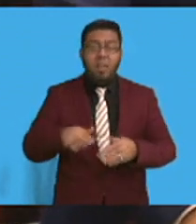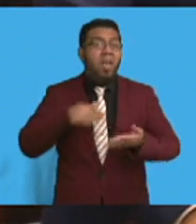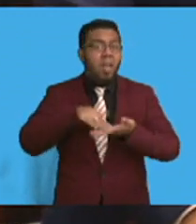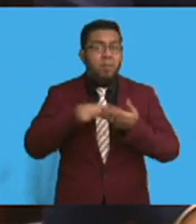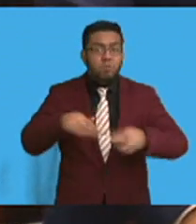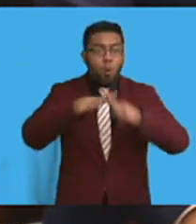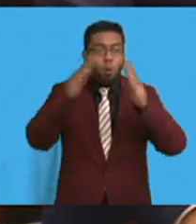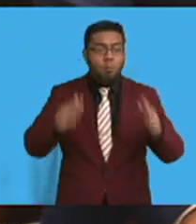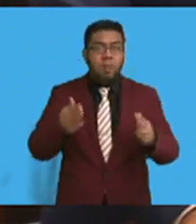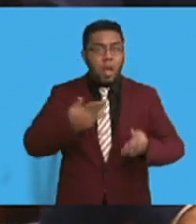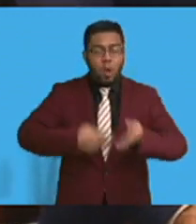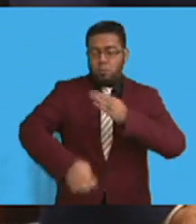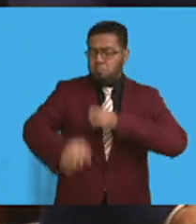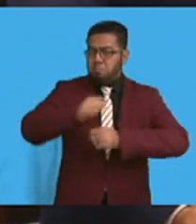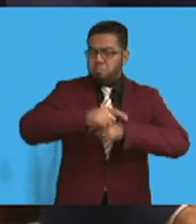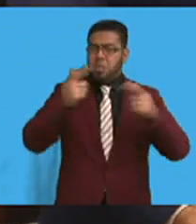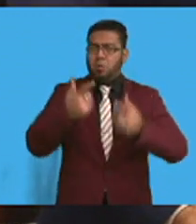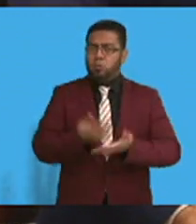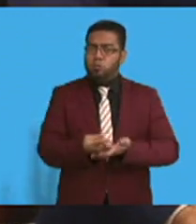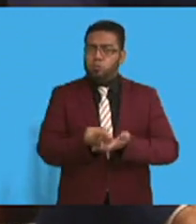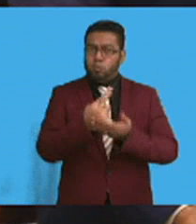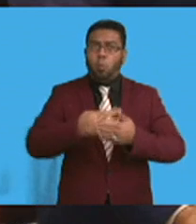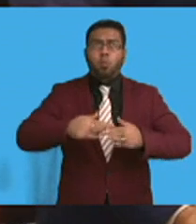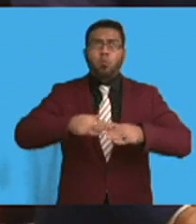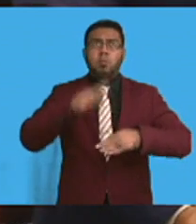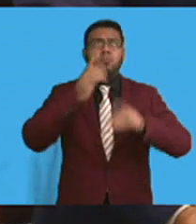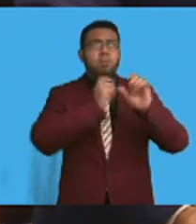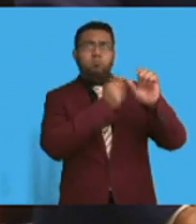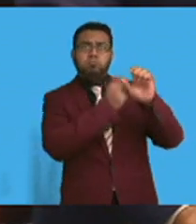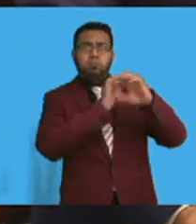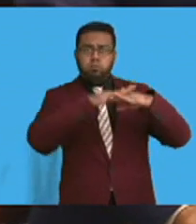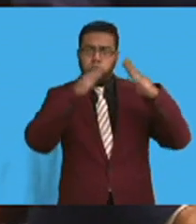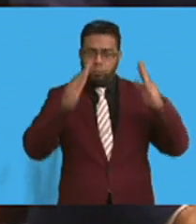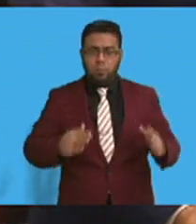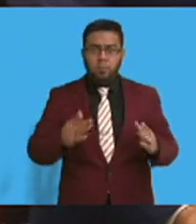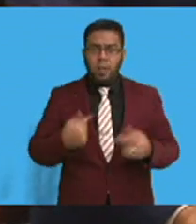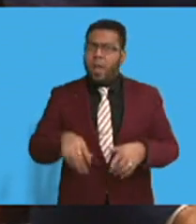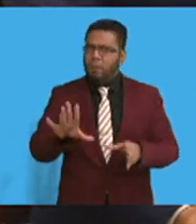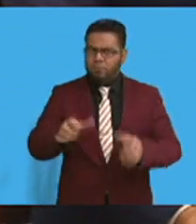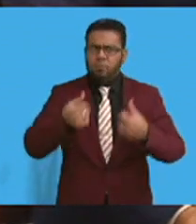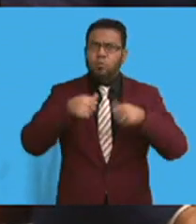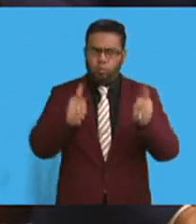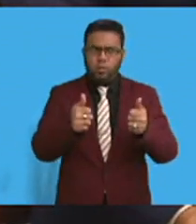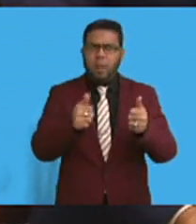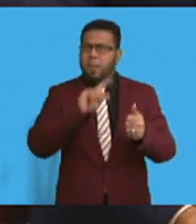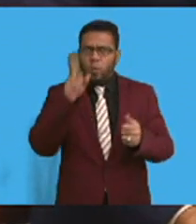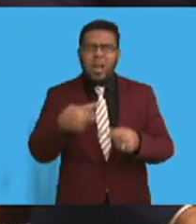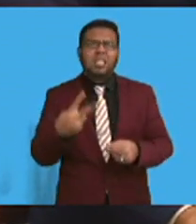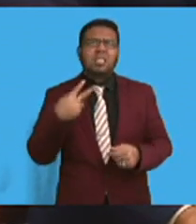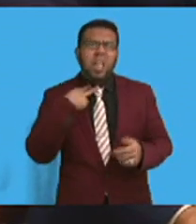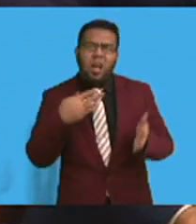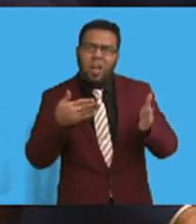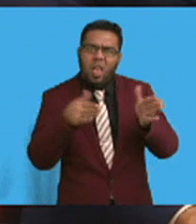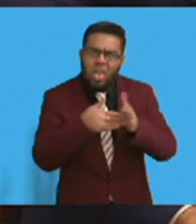and the massive rebuild we took following Cyclone Winston have all accomplished tremendous good. But we cannot remain stuck in a